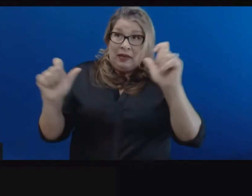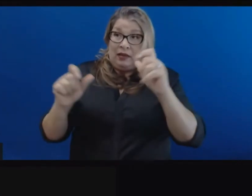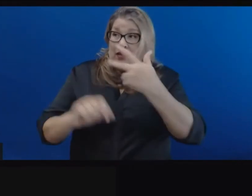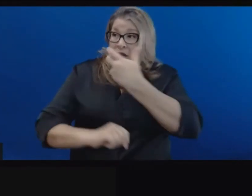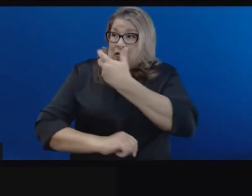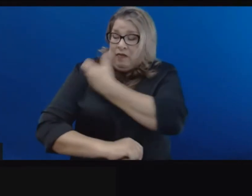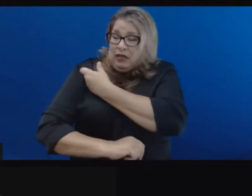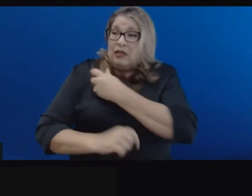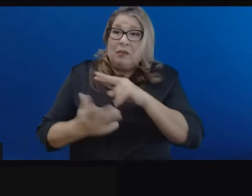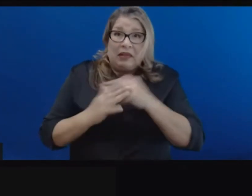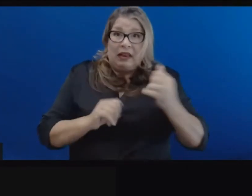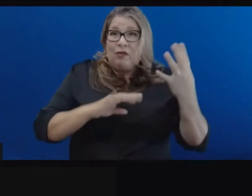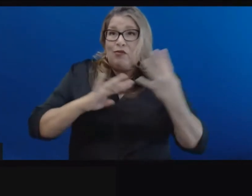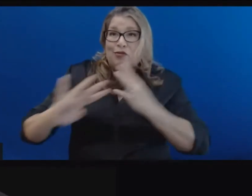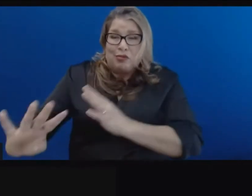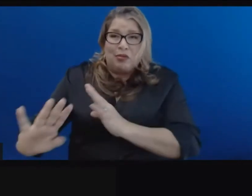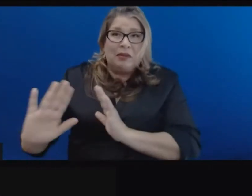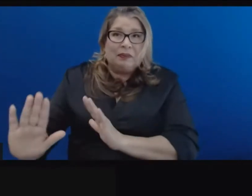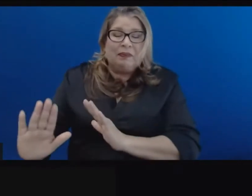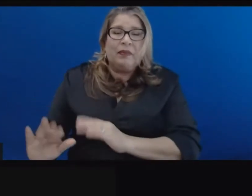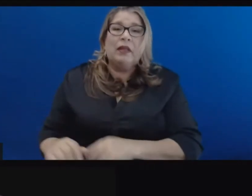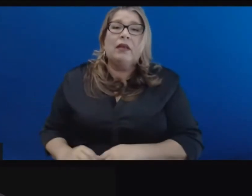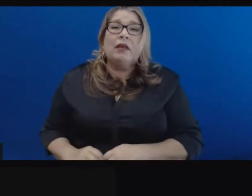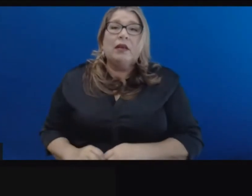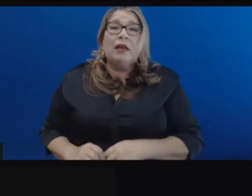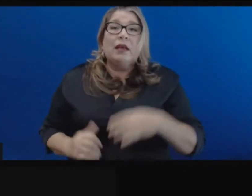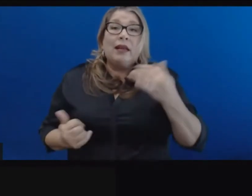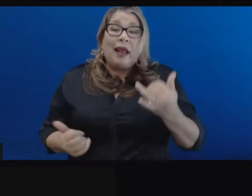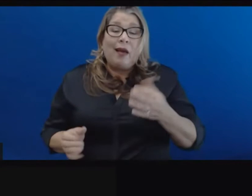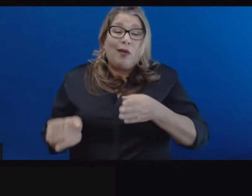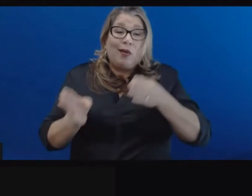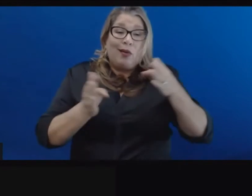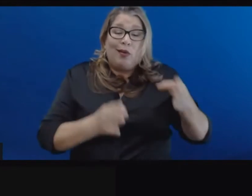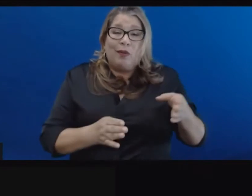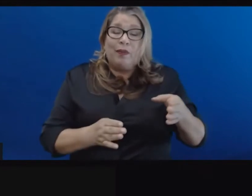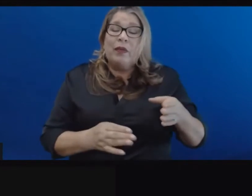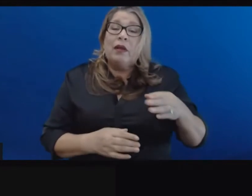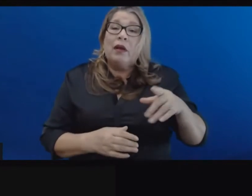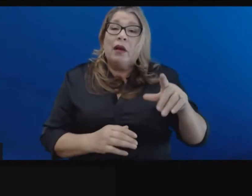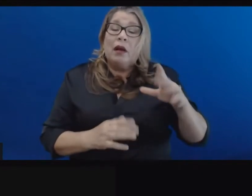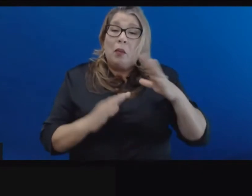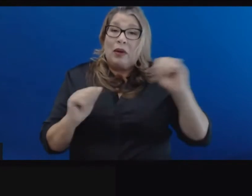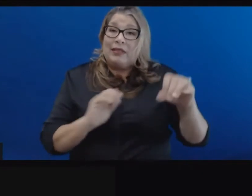his first 100 days. So with vaccinations accelerating, do you anticipate that